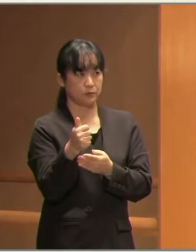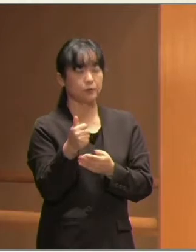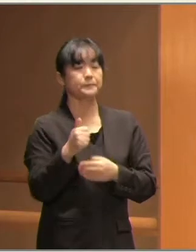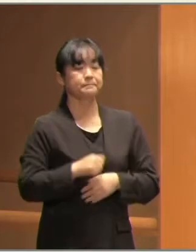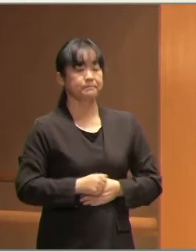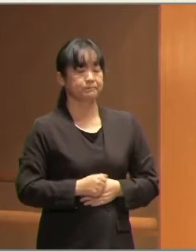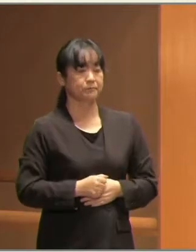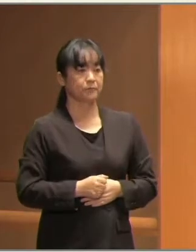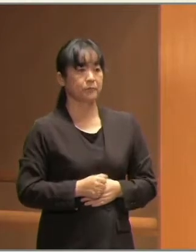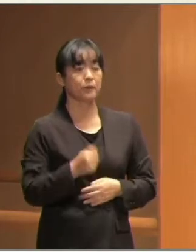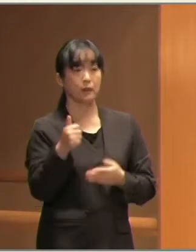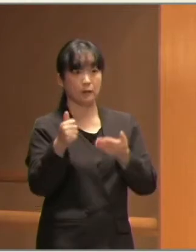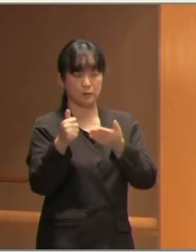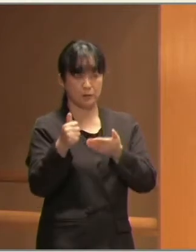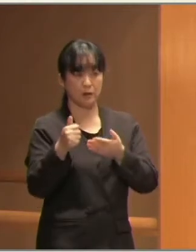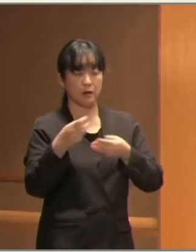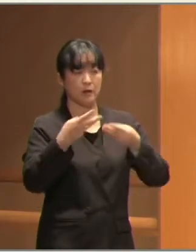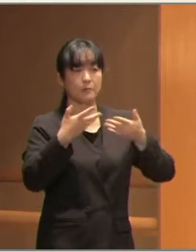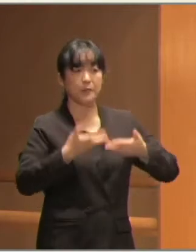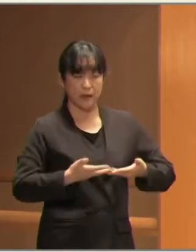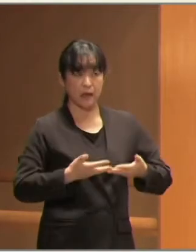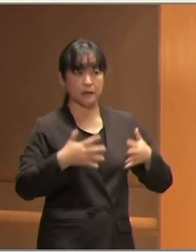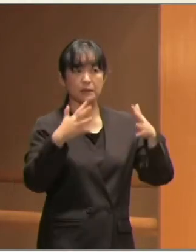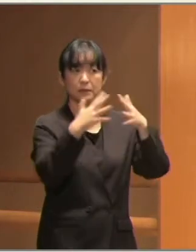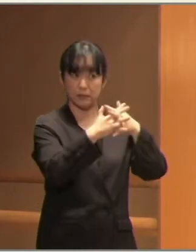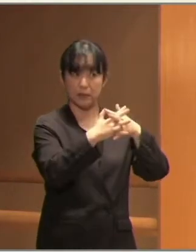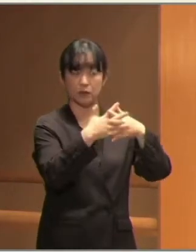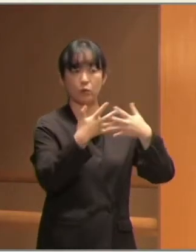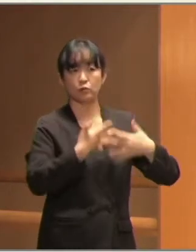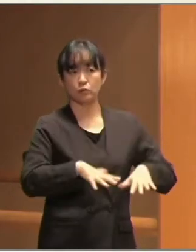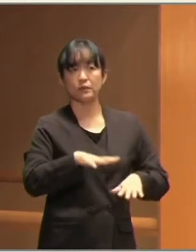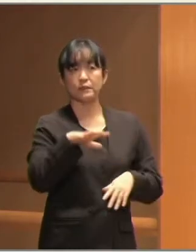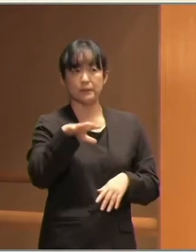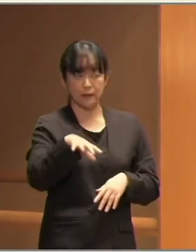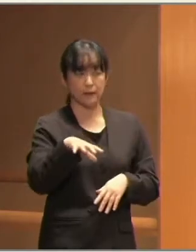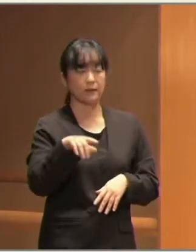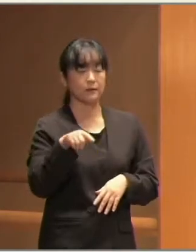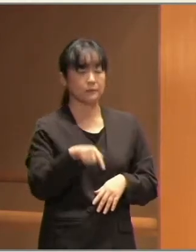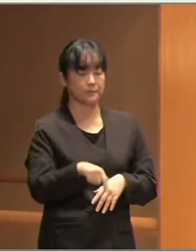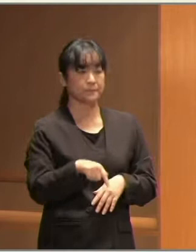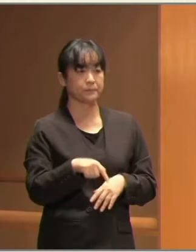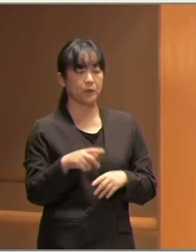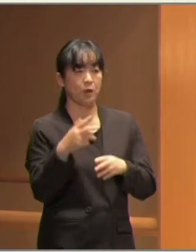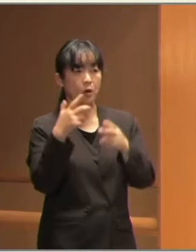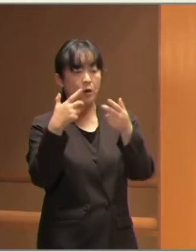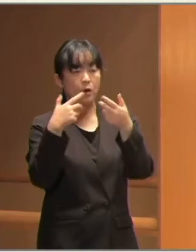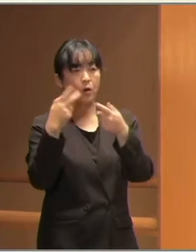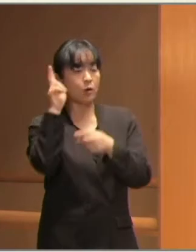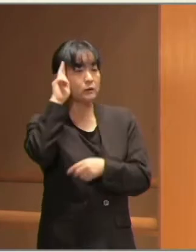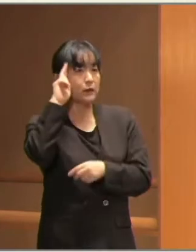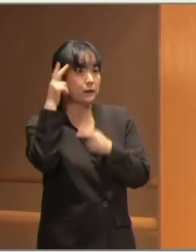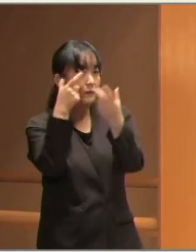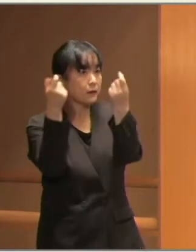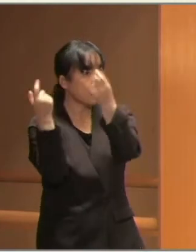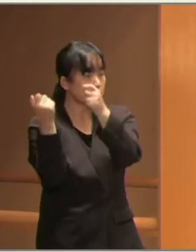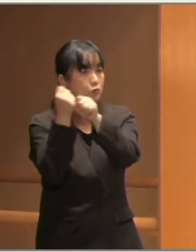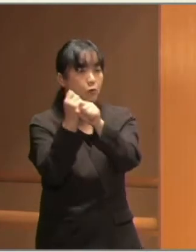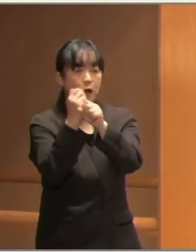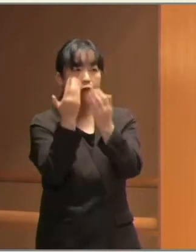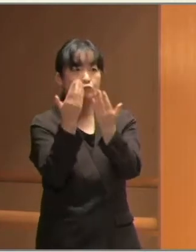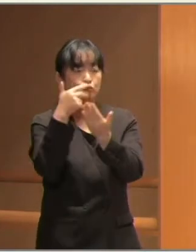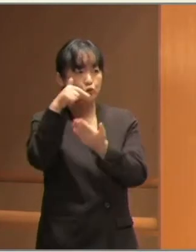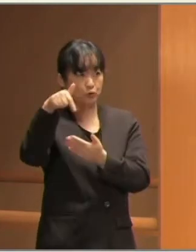Mr. Nakagita was born in Ise City, Mie Prefecture, graduated from School of Law, Osaka